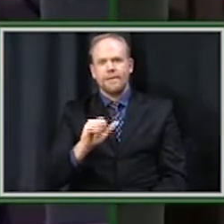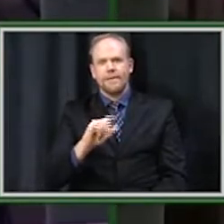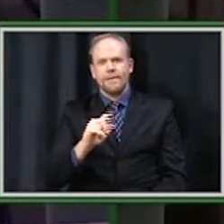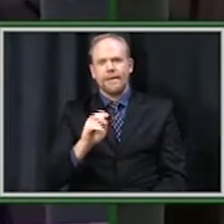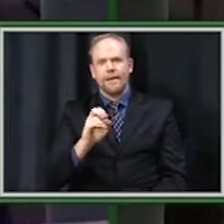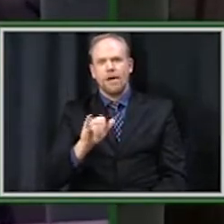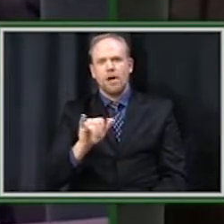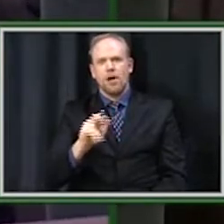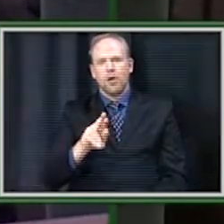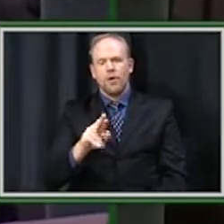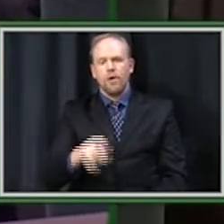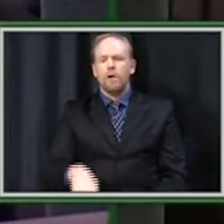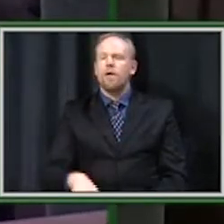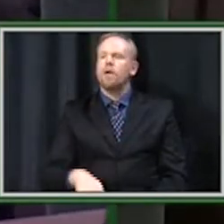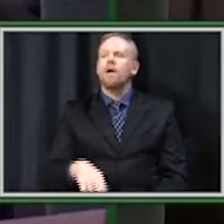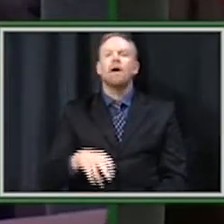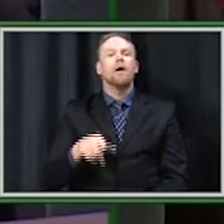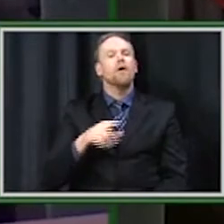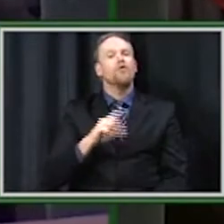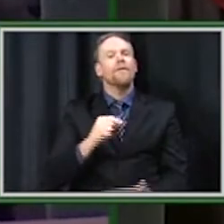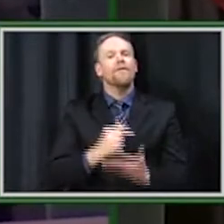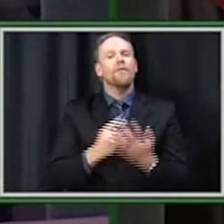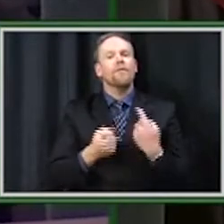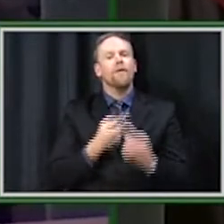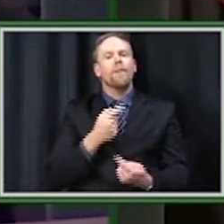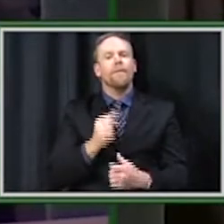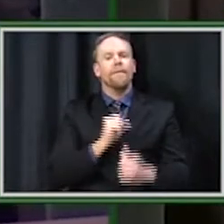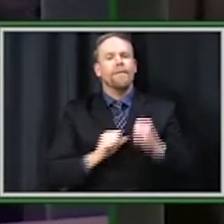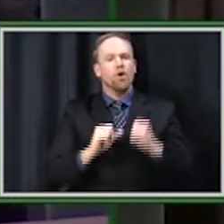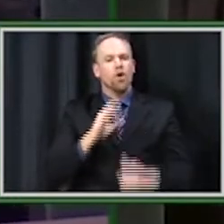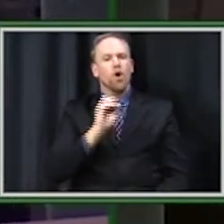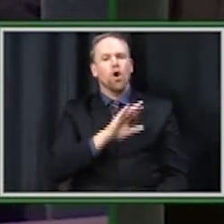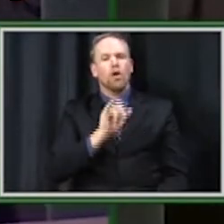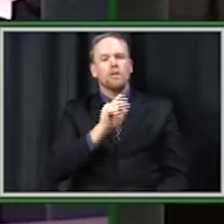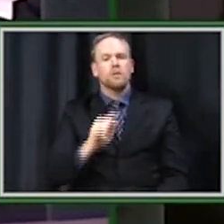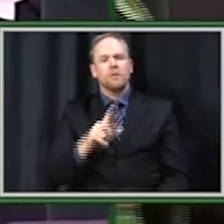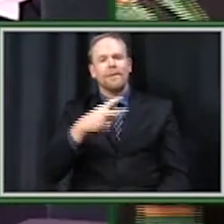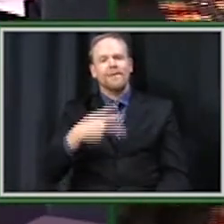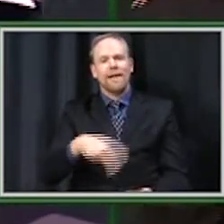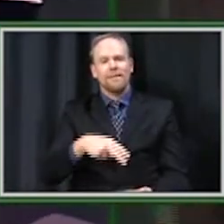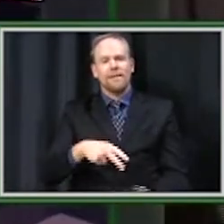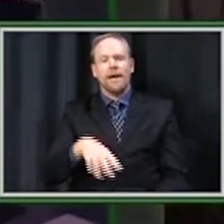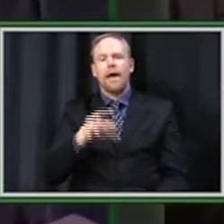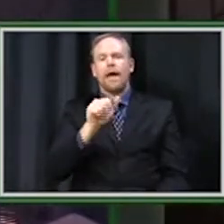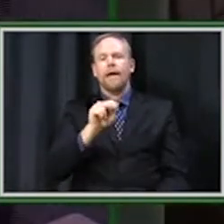Master's graduates from Theater Arts and Dance, Anne Marie Muhlenbrook.